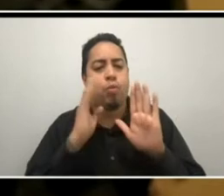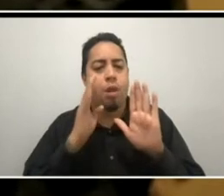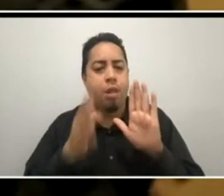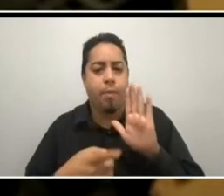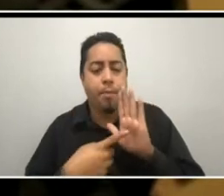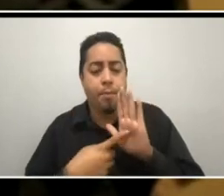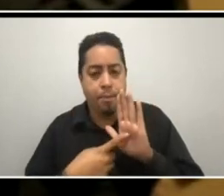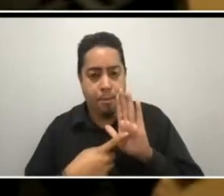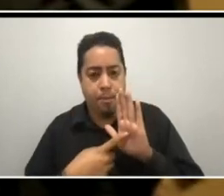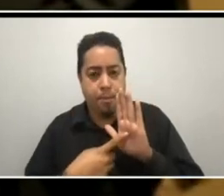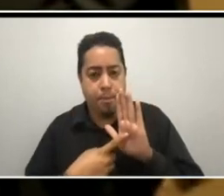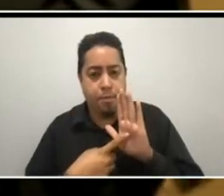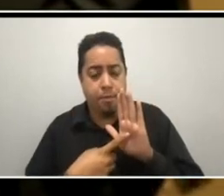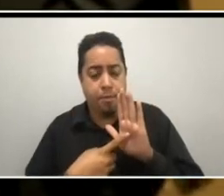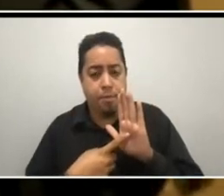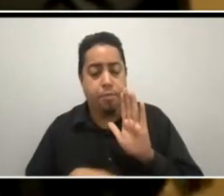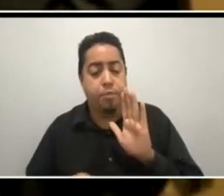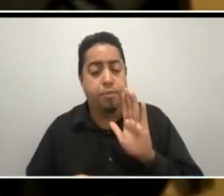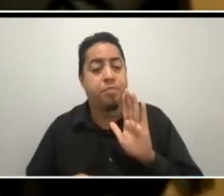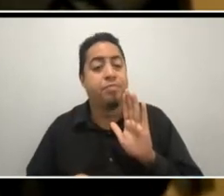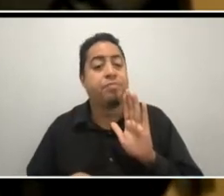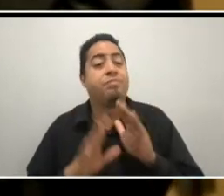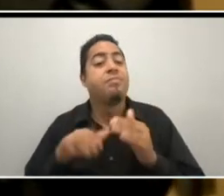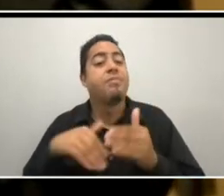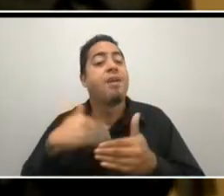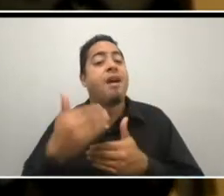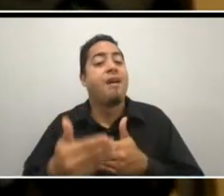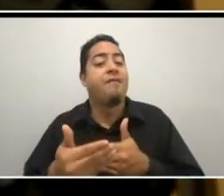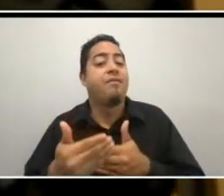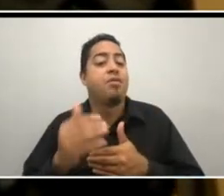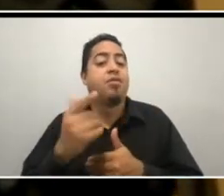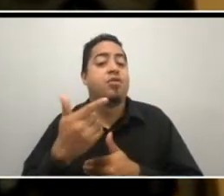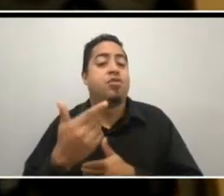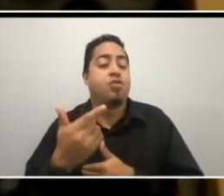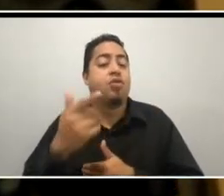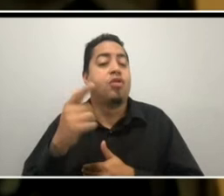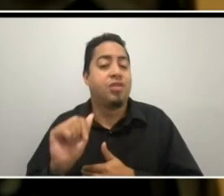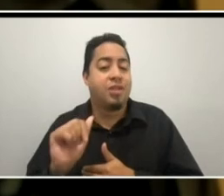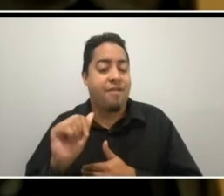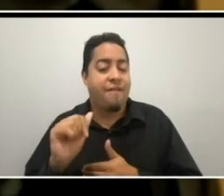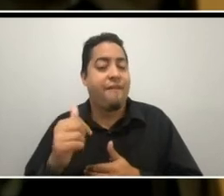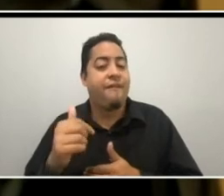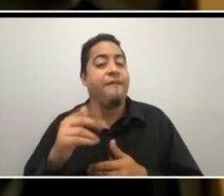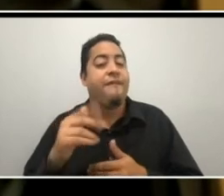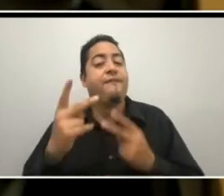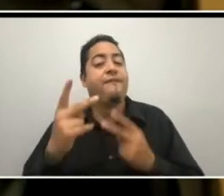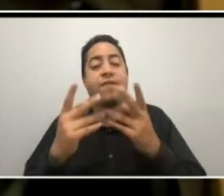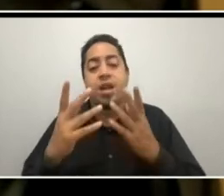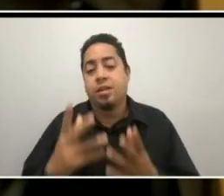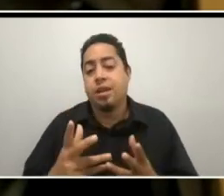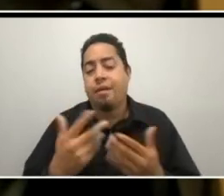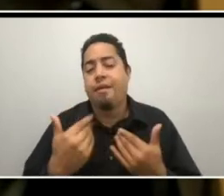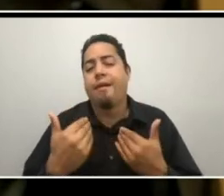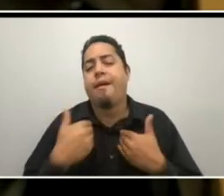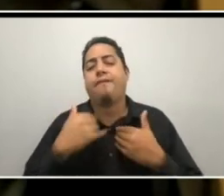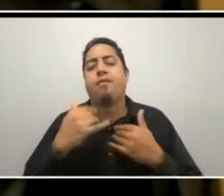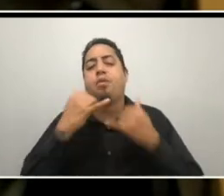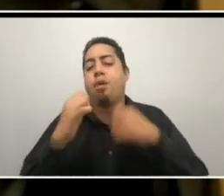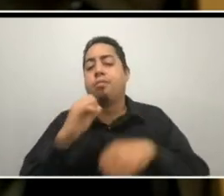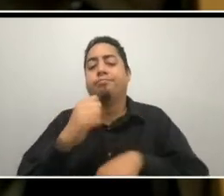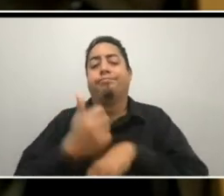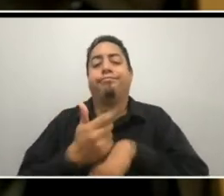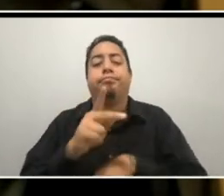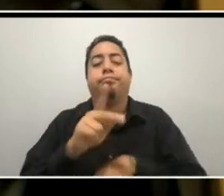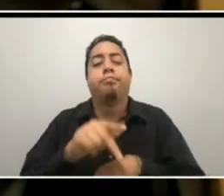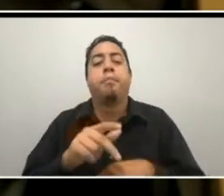Third, the day after Meadows' Georgia visit, he set up a call between President Trump and Francis Watson. On the call between President Trump